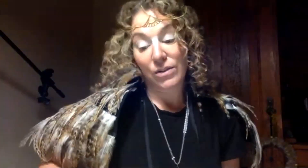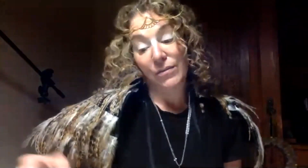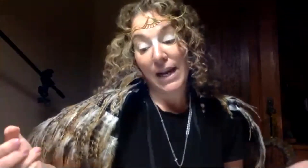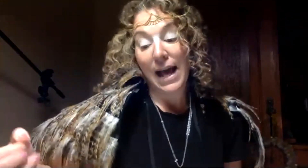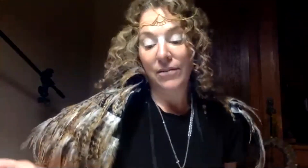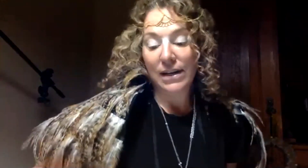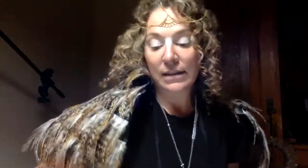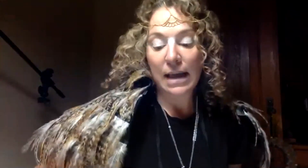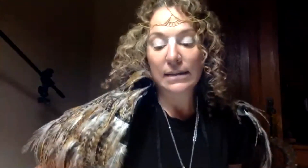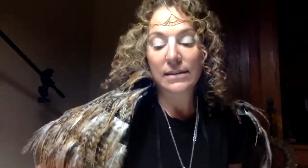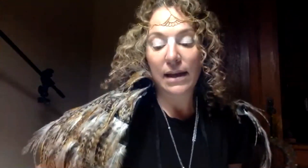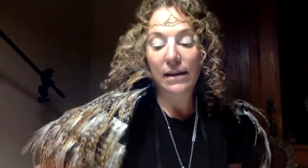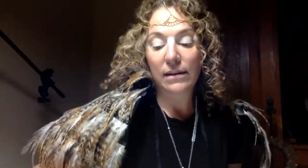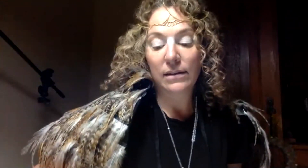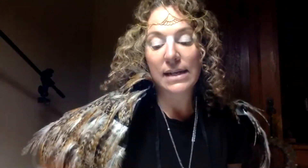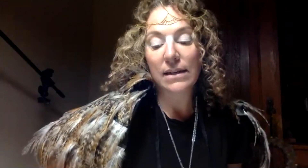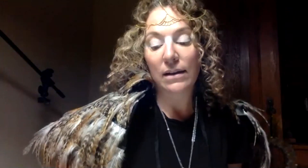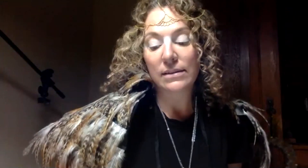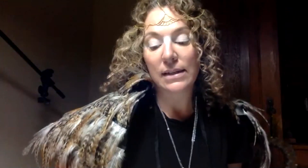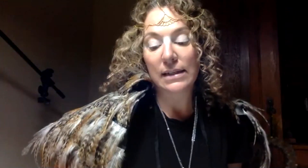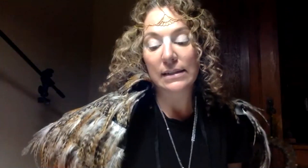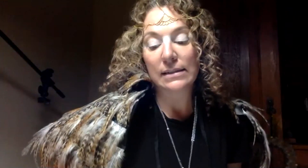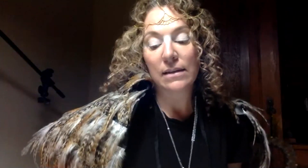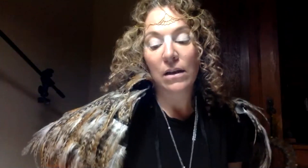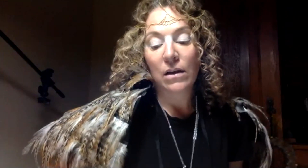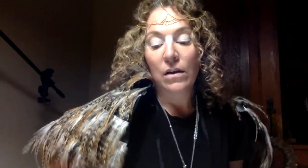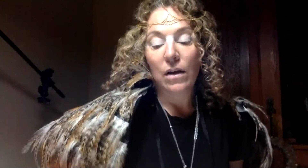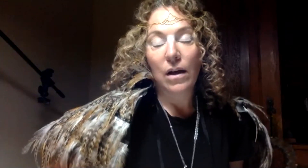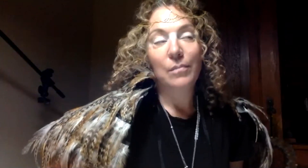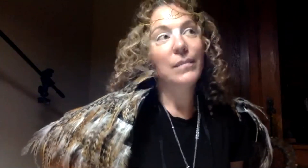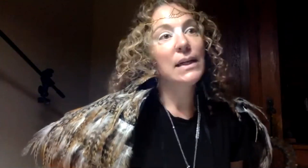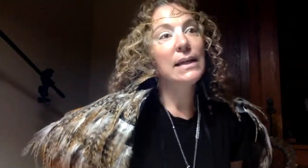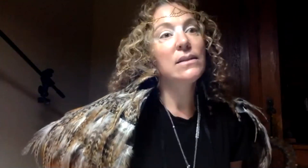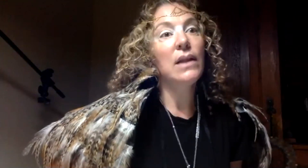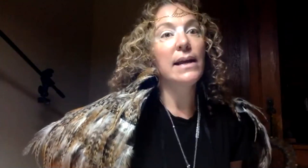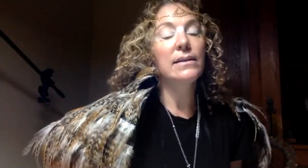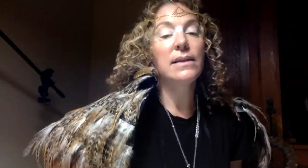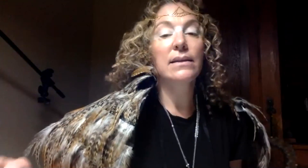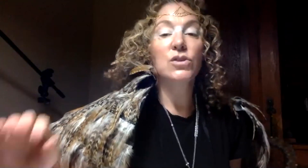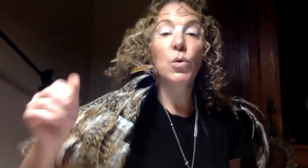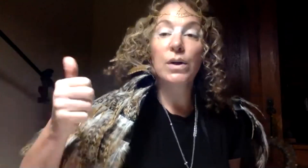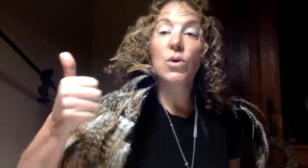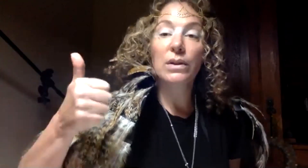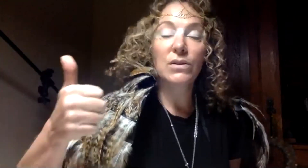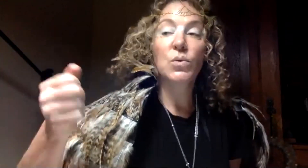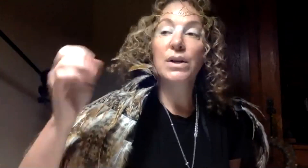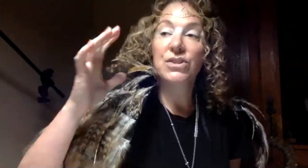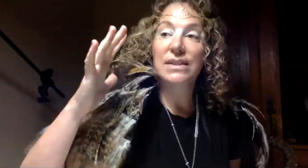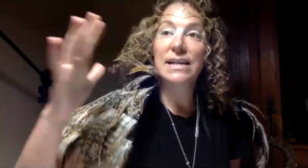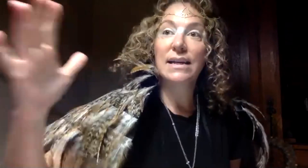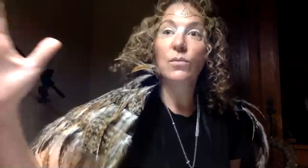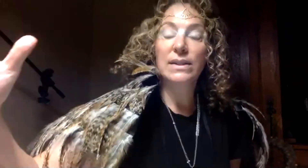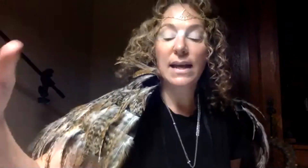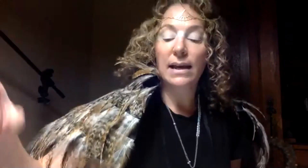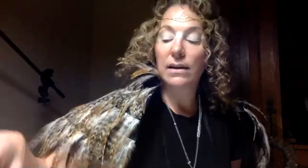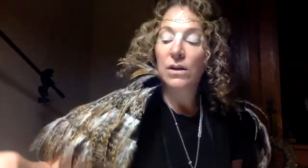is also for cat, right? And it's like Kenaz is, it's the light. It's like the torch, holding the torch,